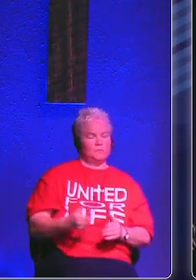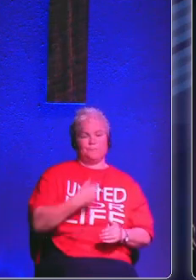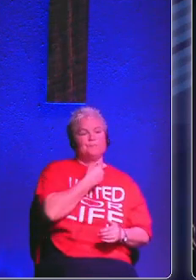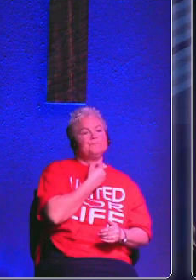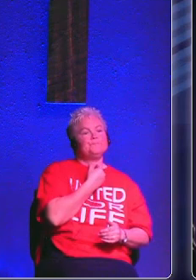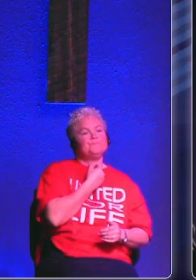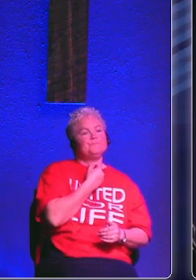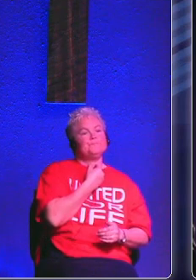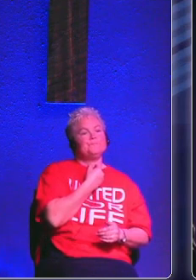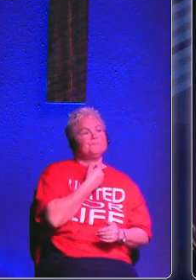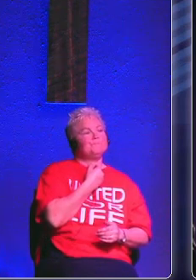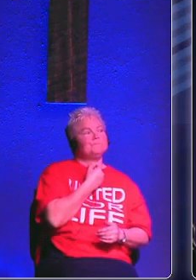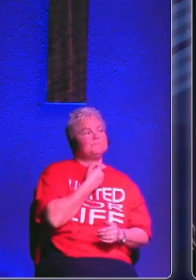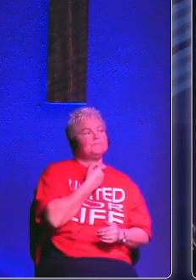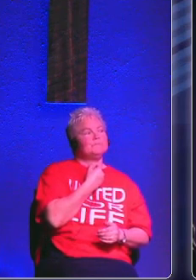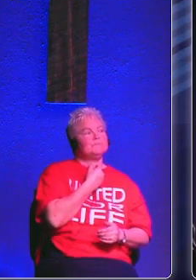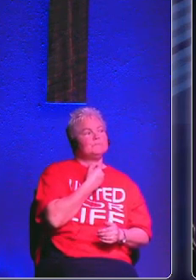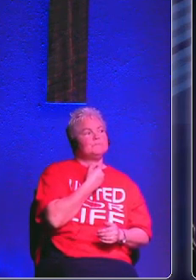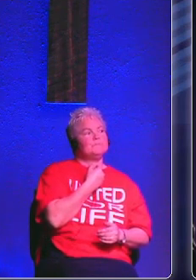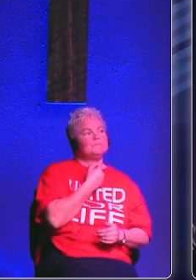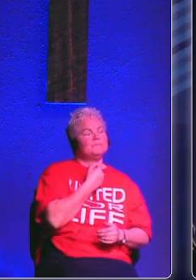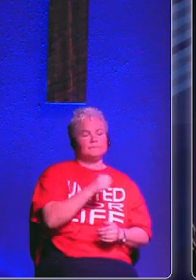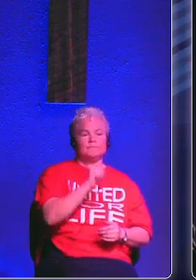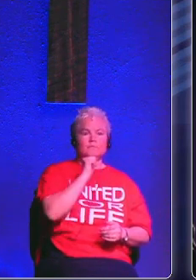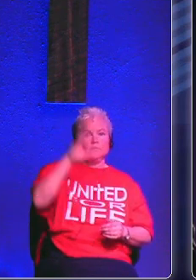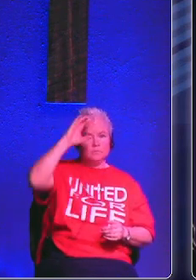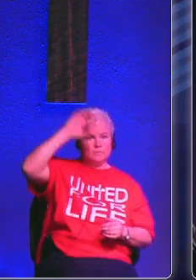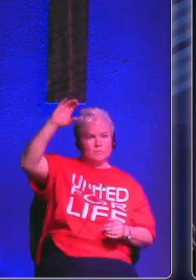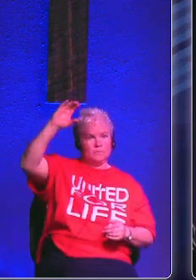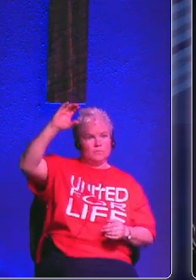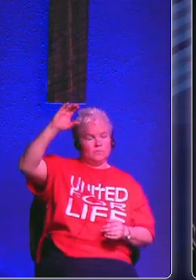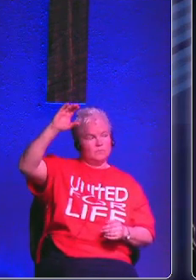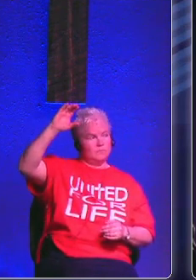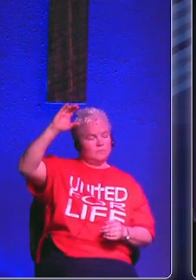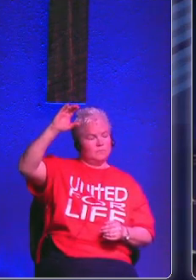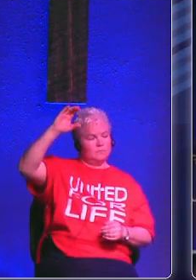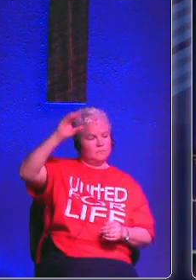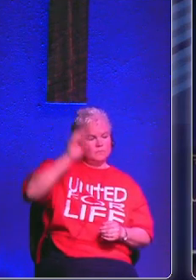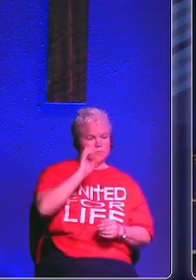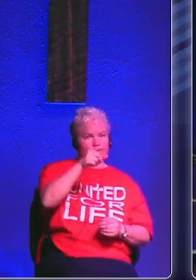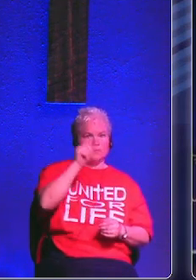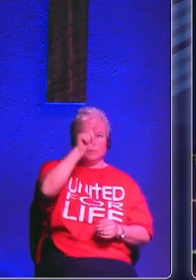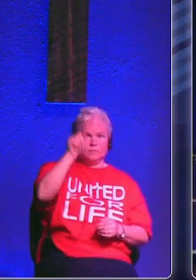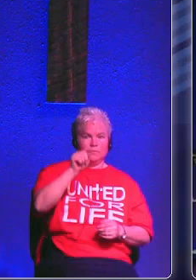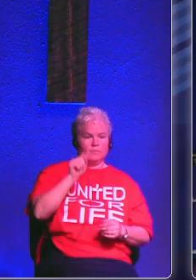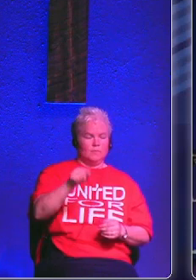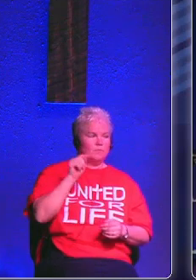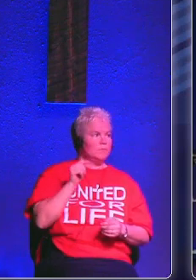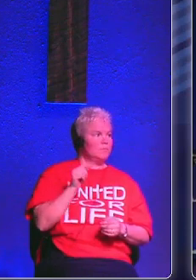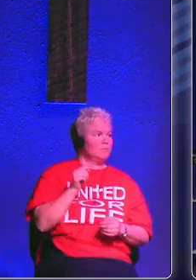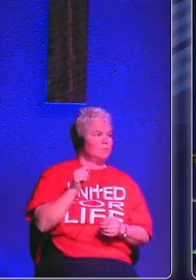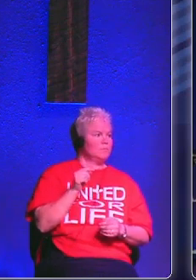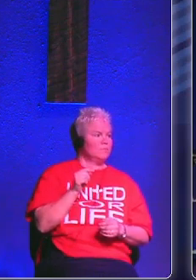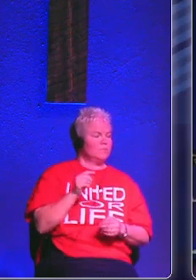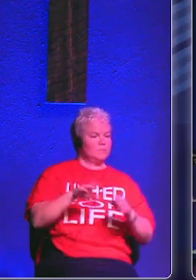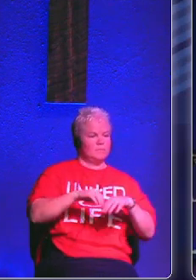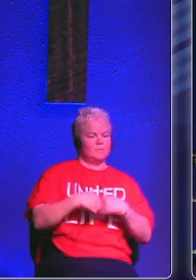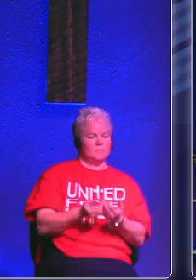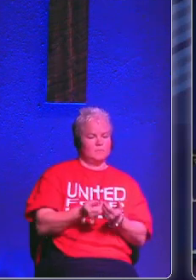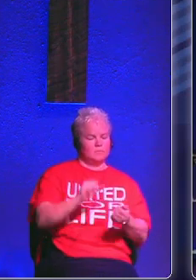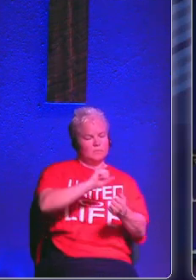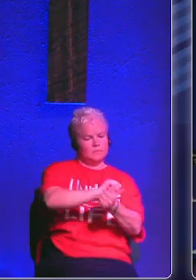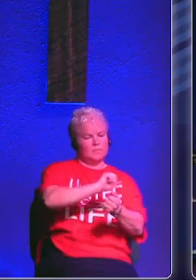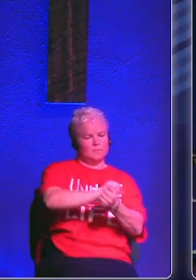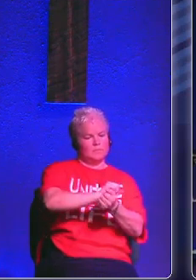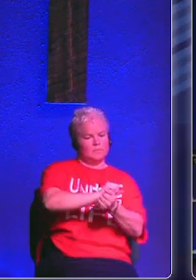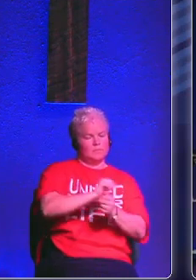like a priest? Right? Because he had no concept. So we talked, and he even threw out questions like, so like, how does